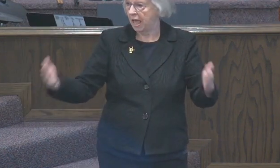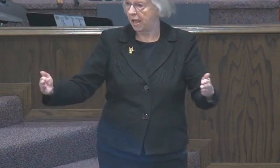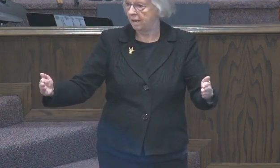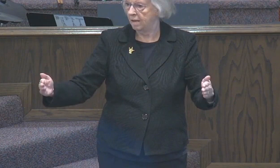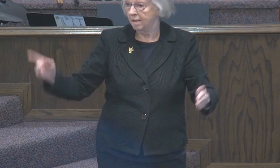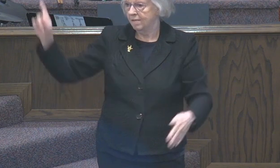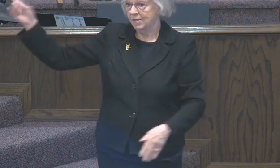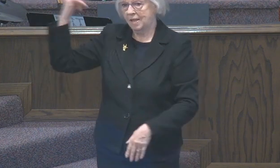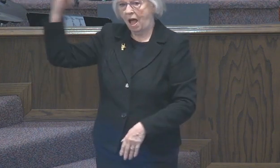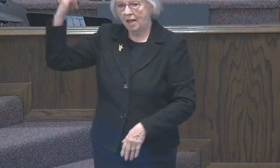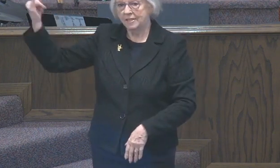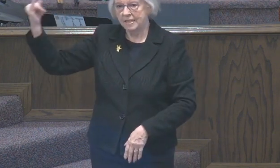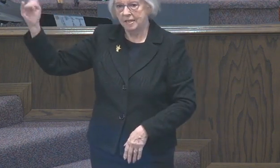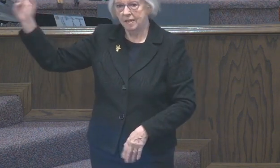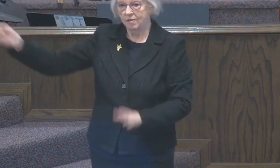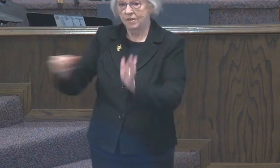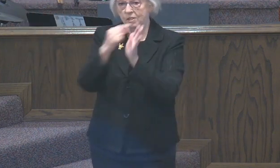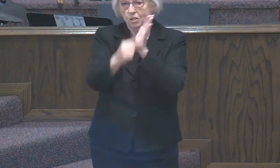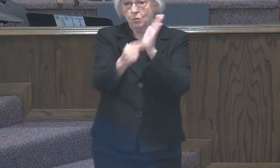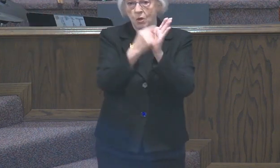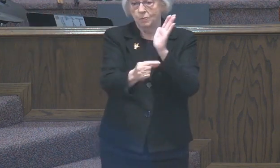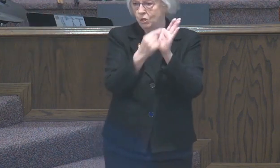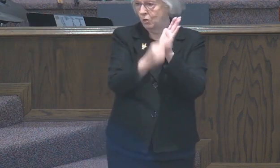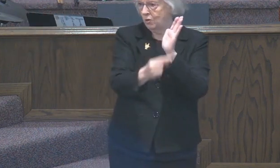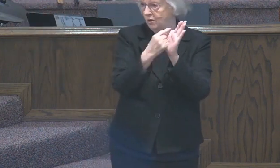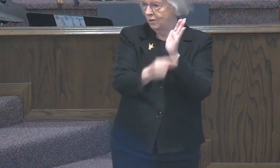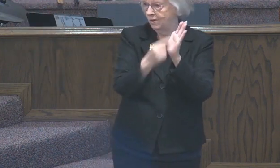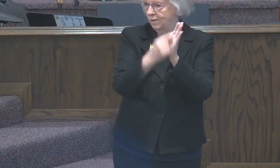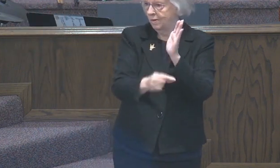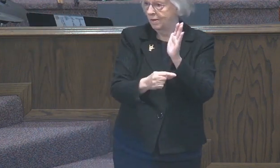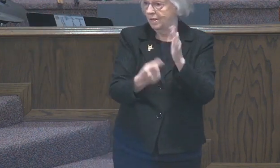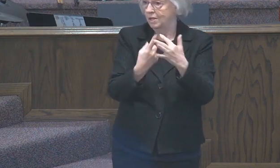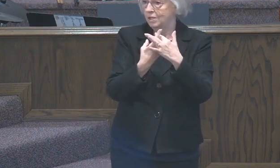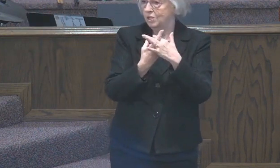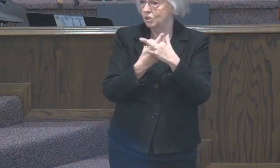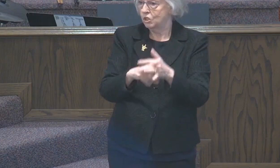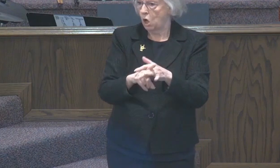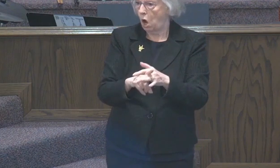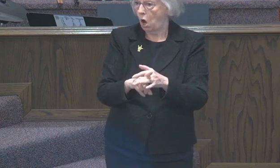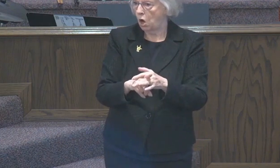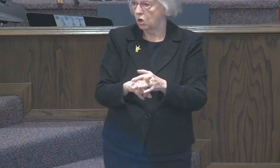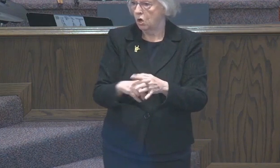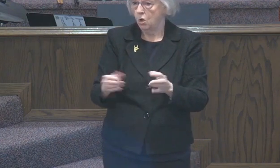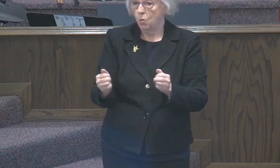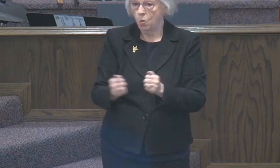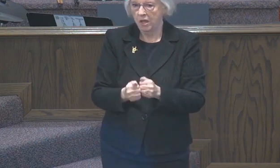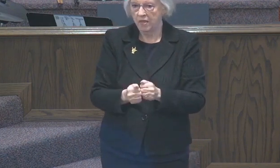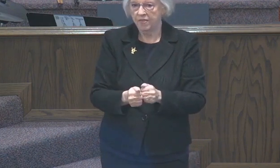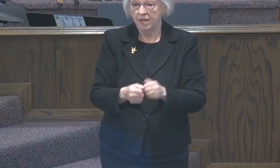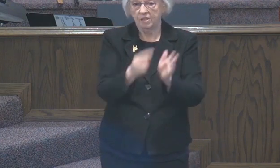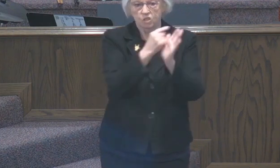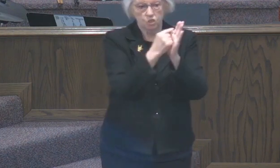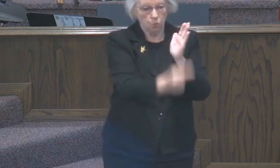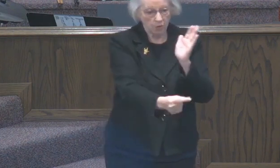you work through the Bible, that they begin with a doctrinal statement or a